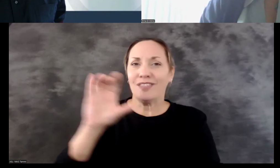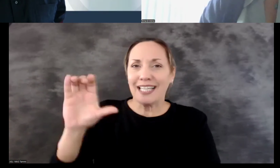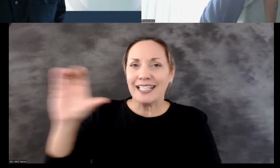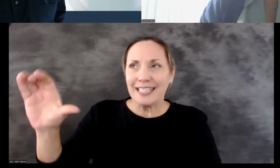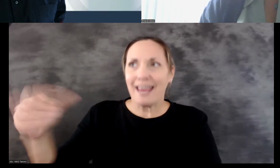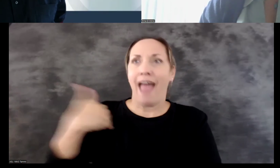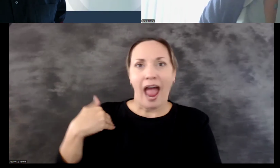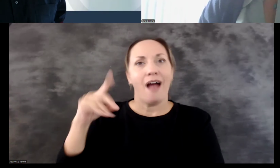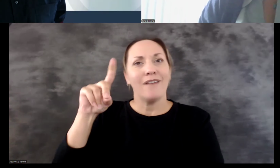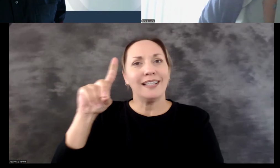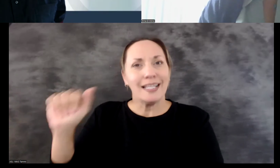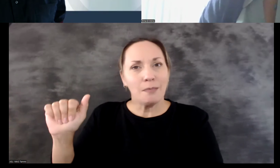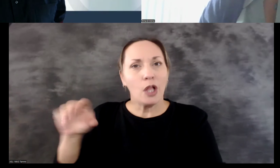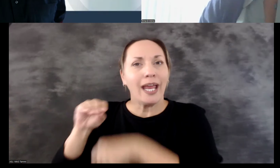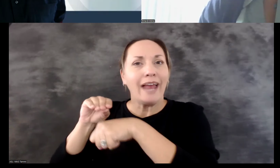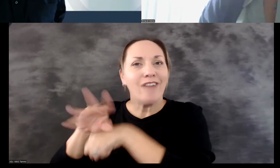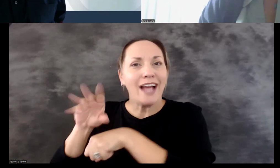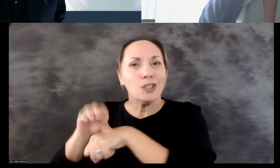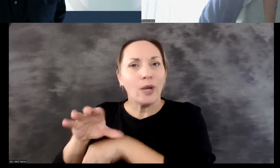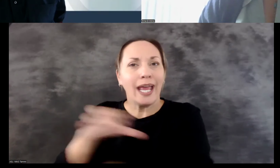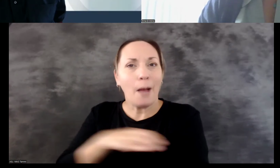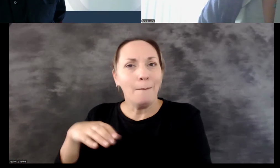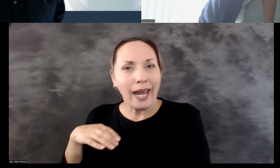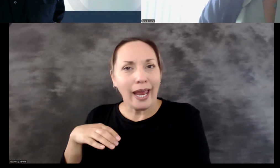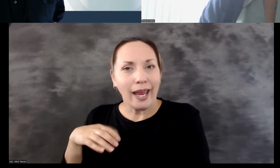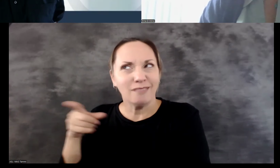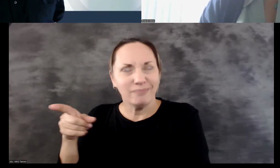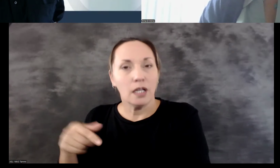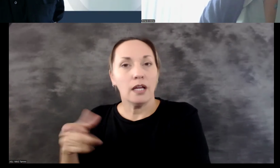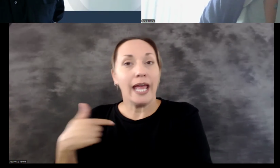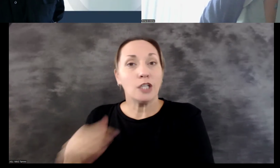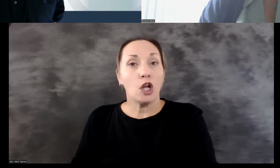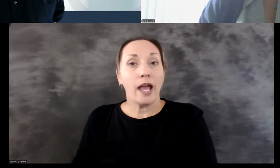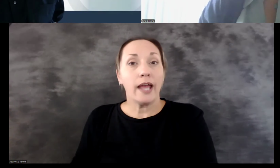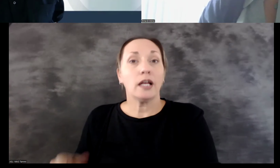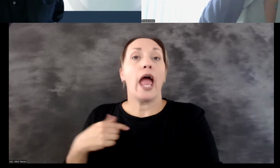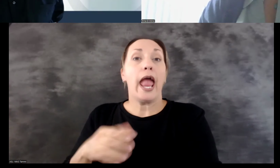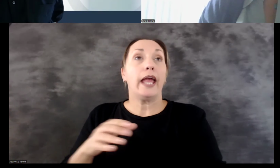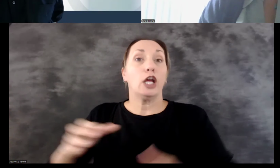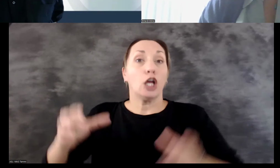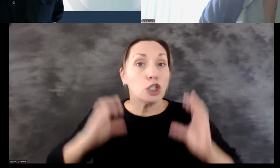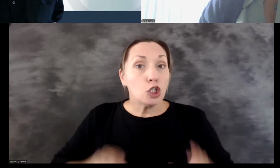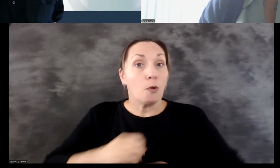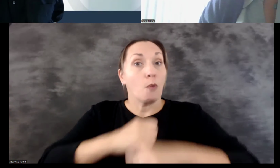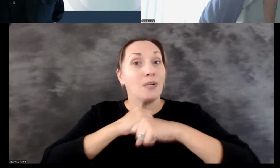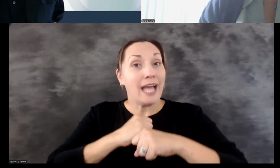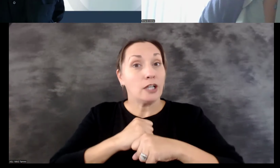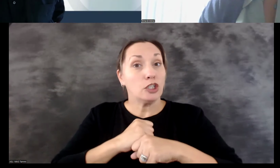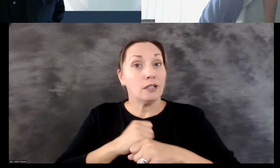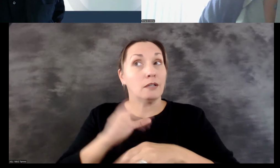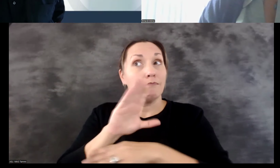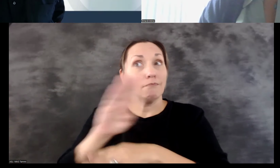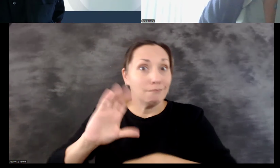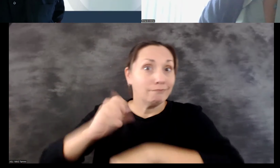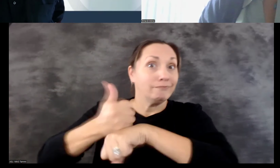disability advisory committee, is there like a Consumer Protection Bureau where they have a similar thing so that there could